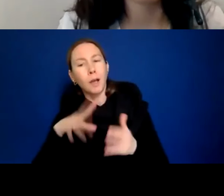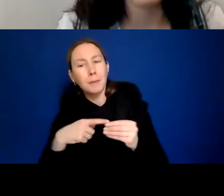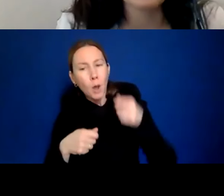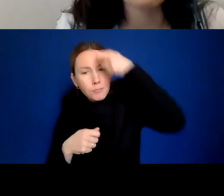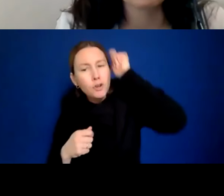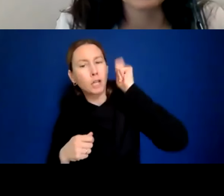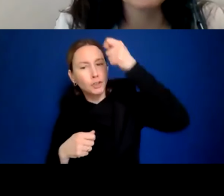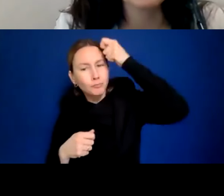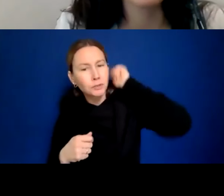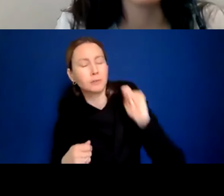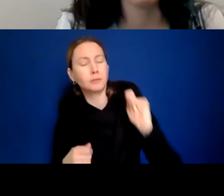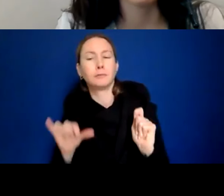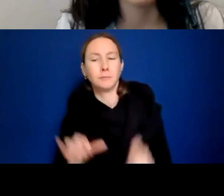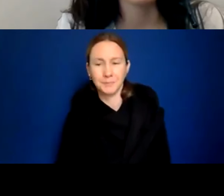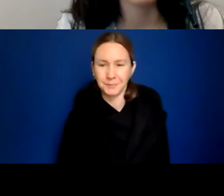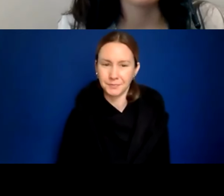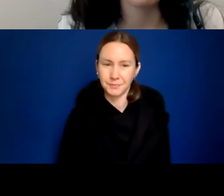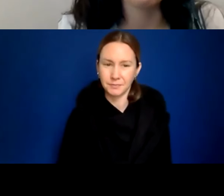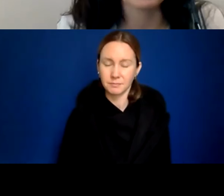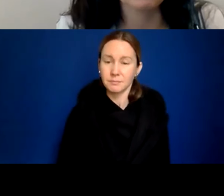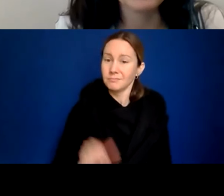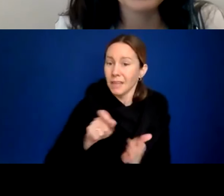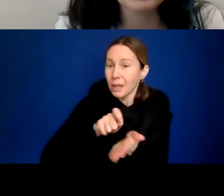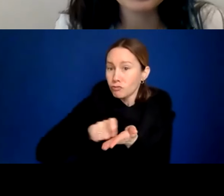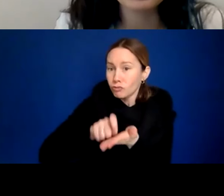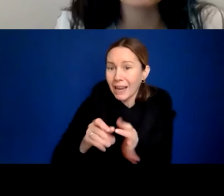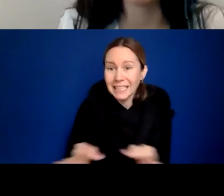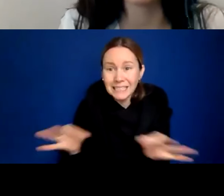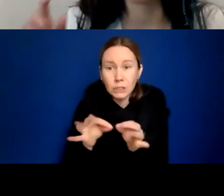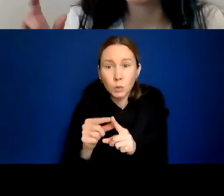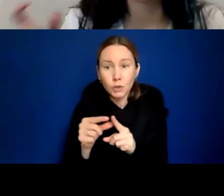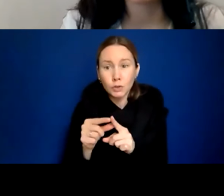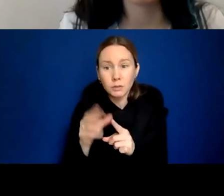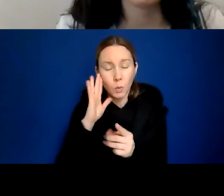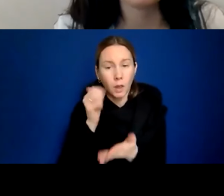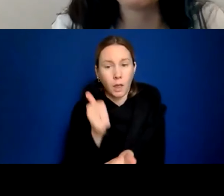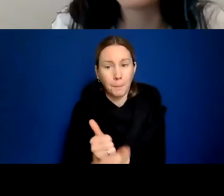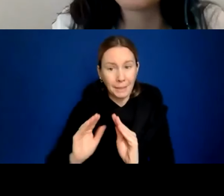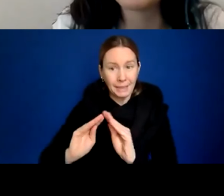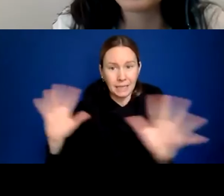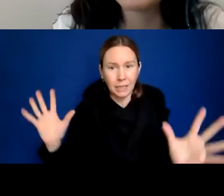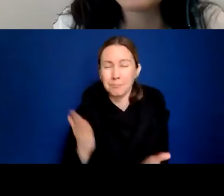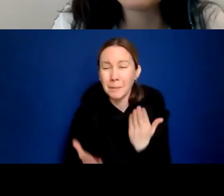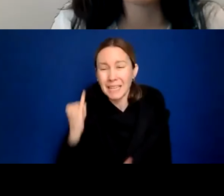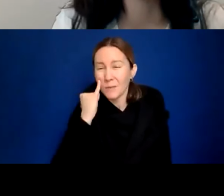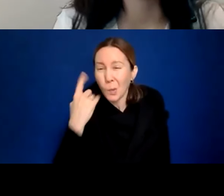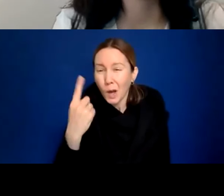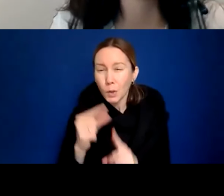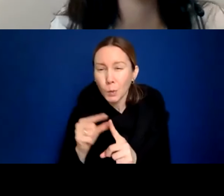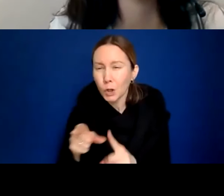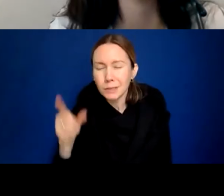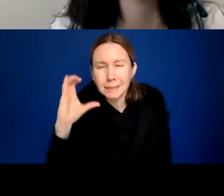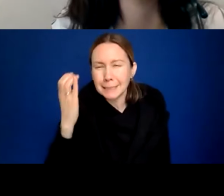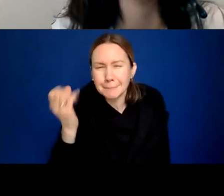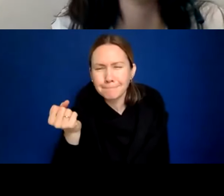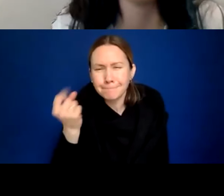You can write down words or keywords that are helpful in your message. So if there's one word maybe that they're not understanding, or